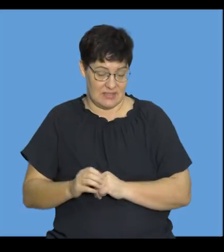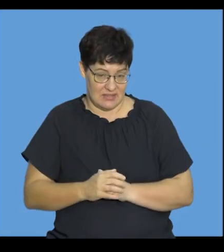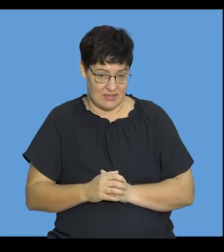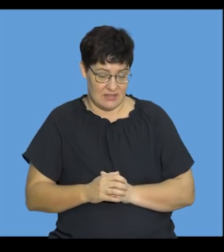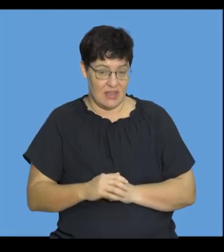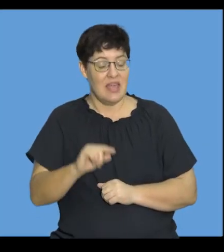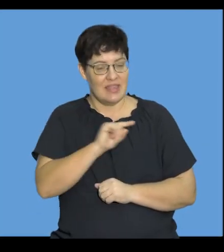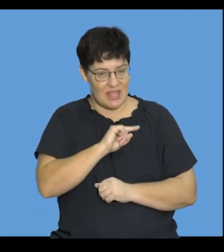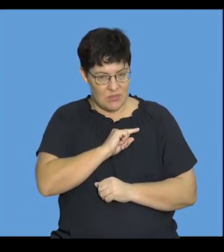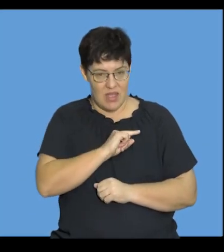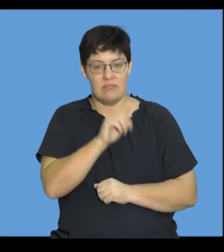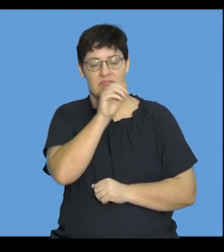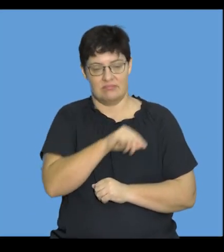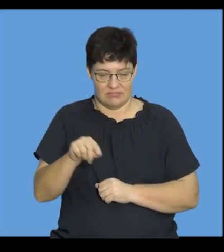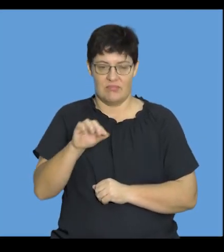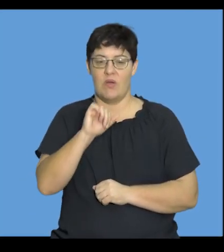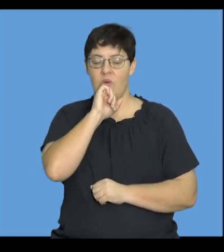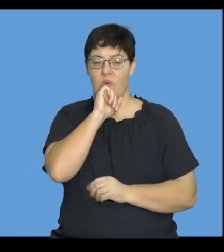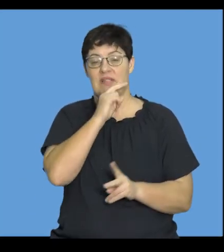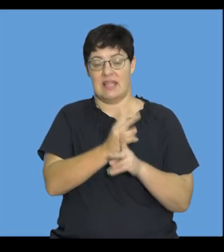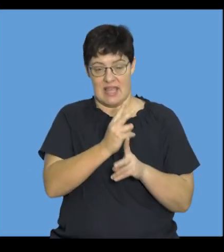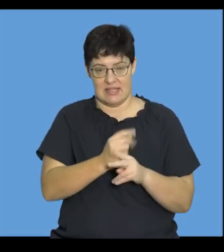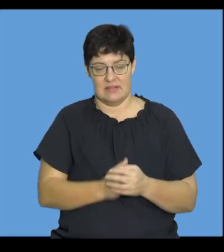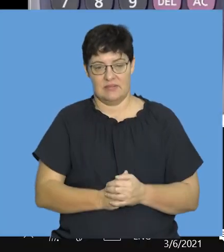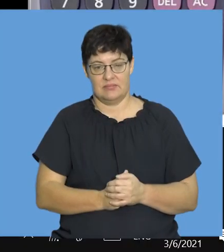Therefore, I take my August sale once again,